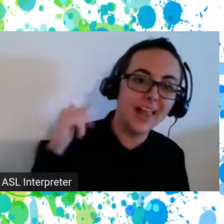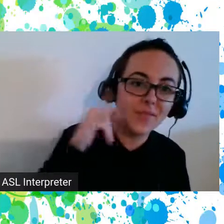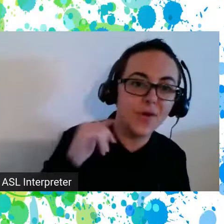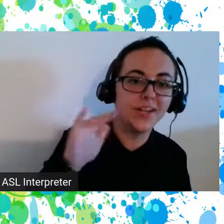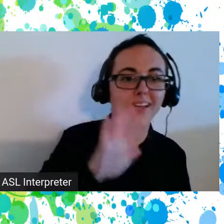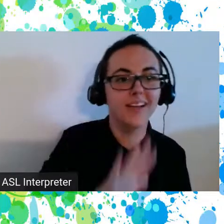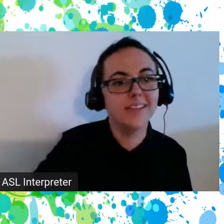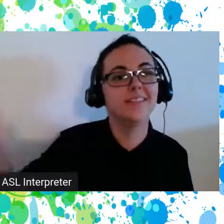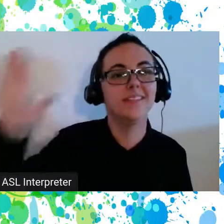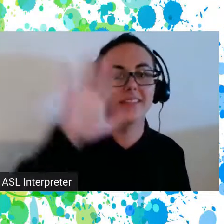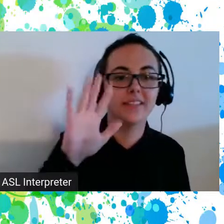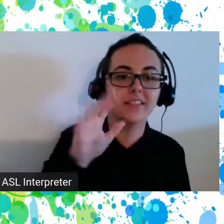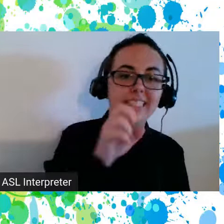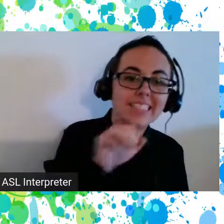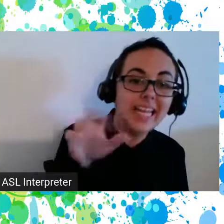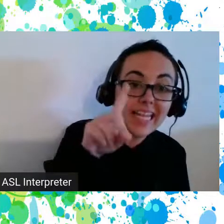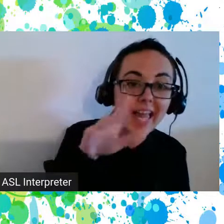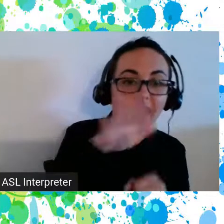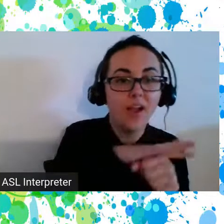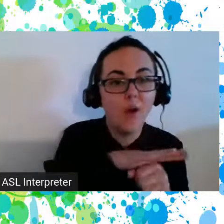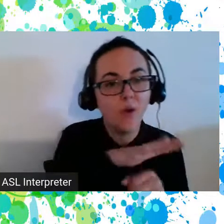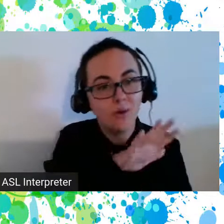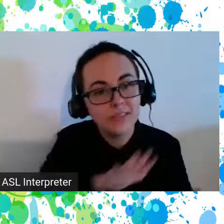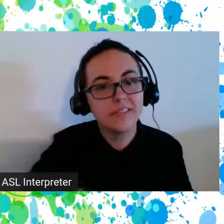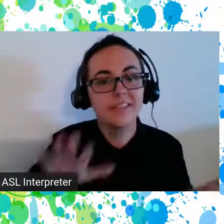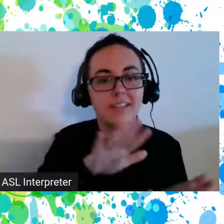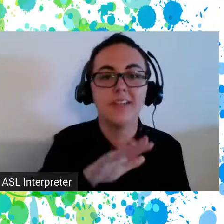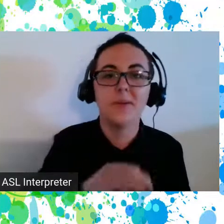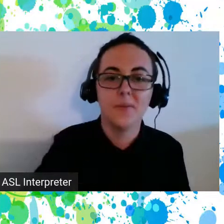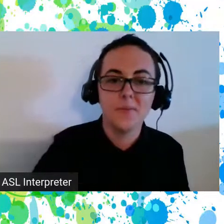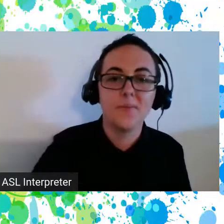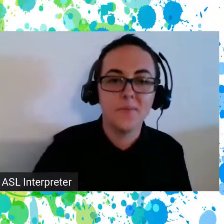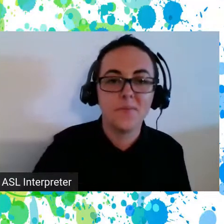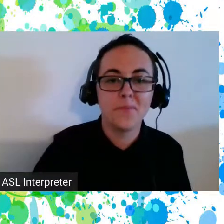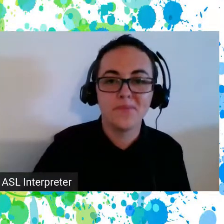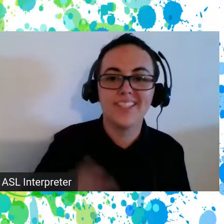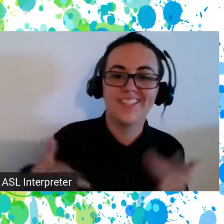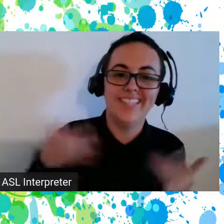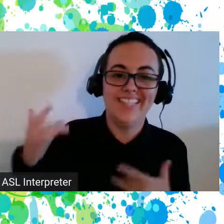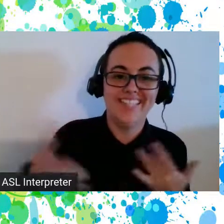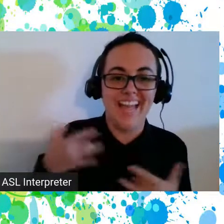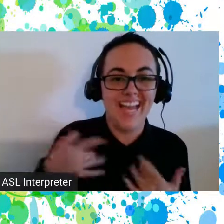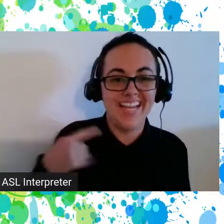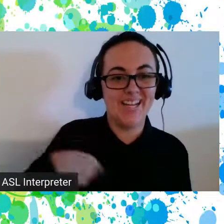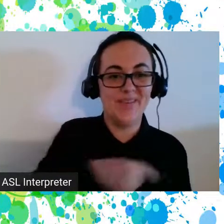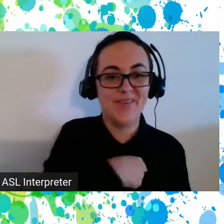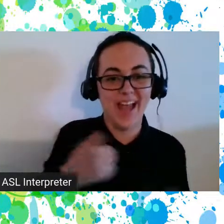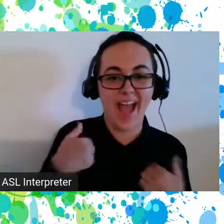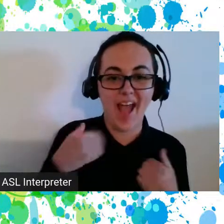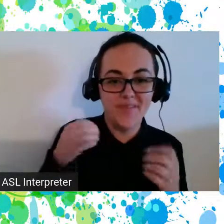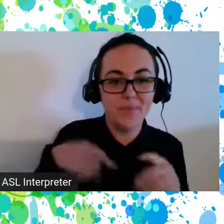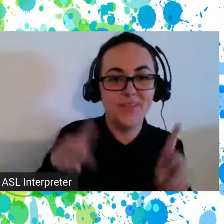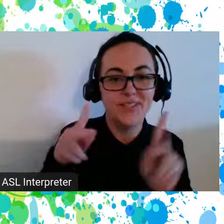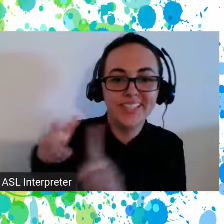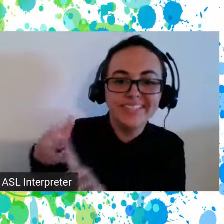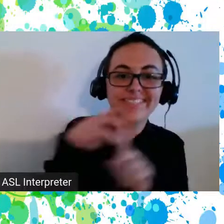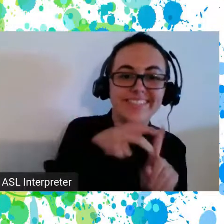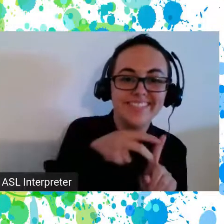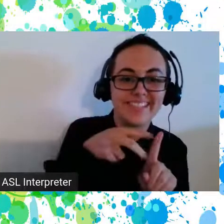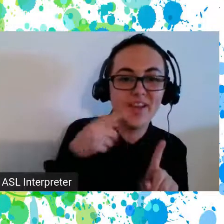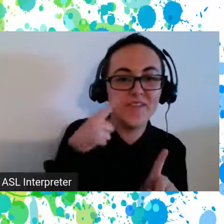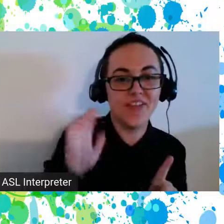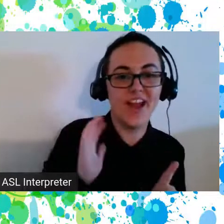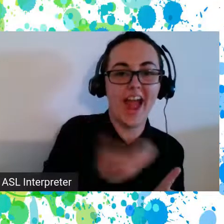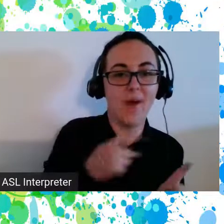all over San Diego. And so we're really excited that we were able to get him as our moderator for this